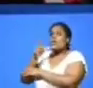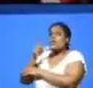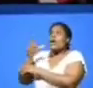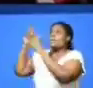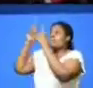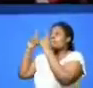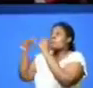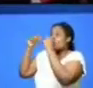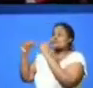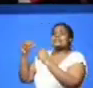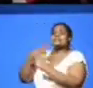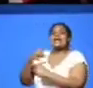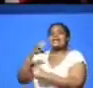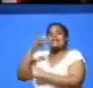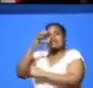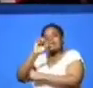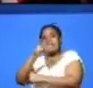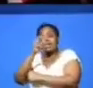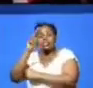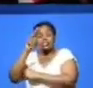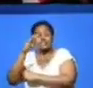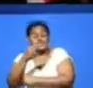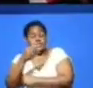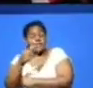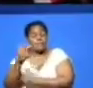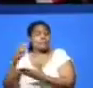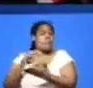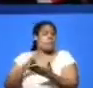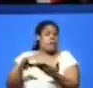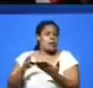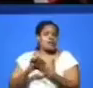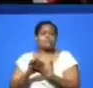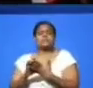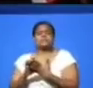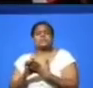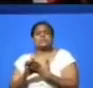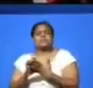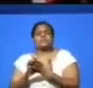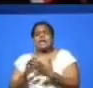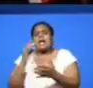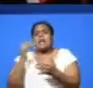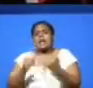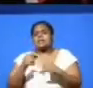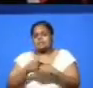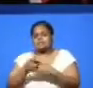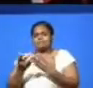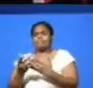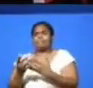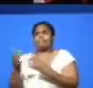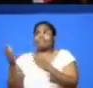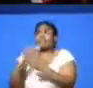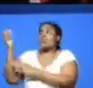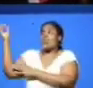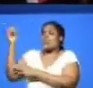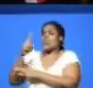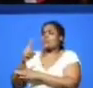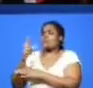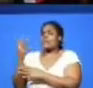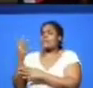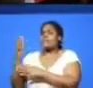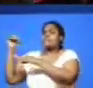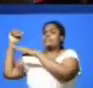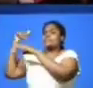Moses and Elijah. Well, what did God say about the last days just before he comes back? He said, I'll send